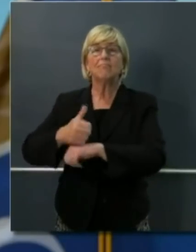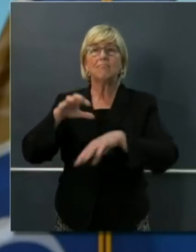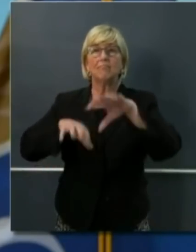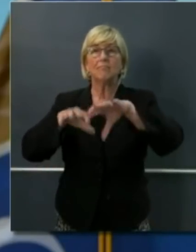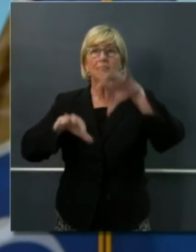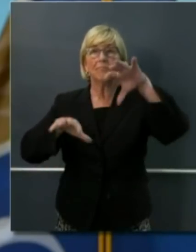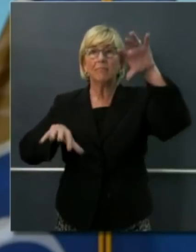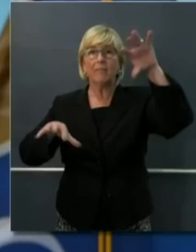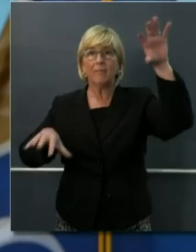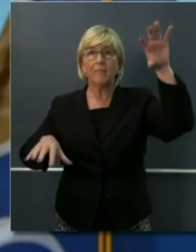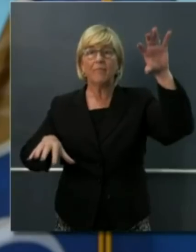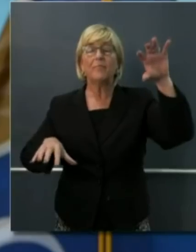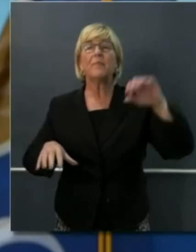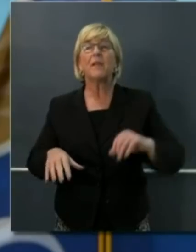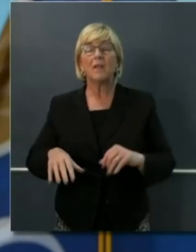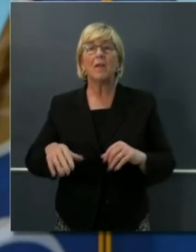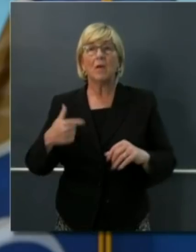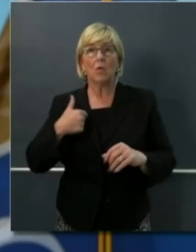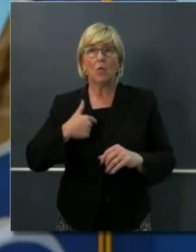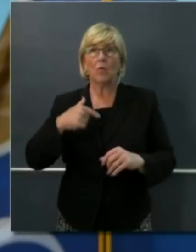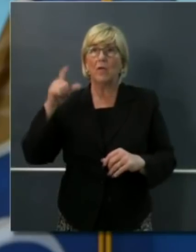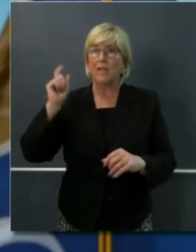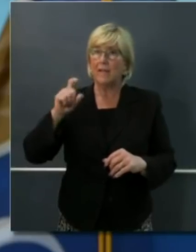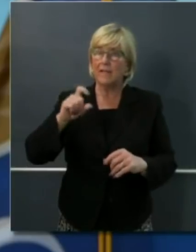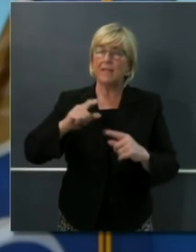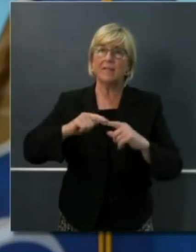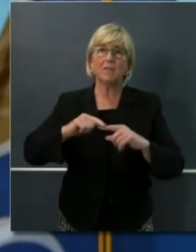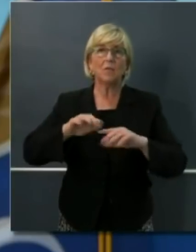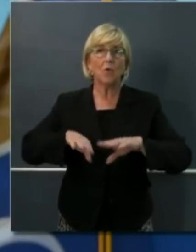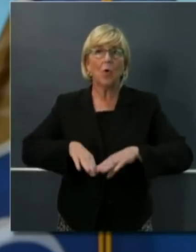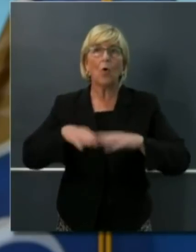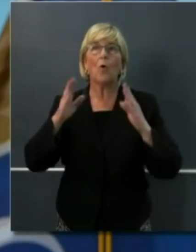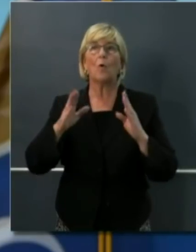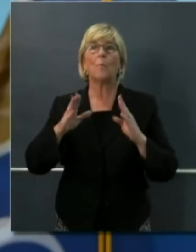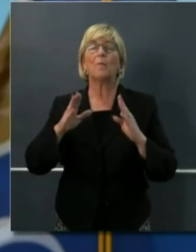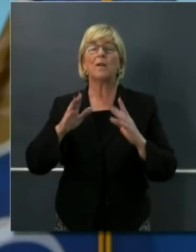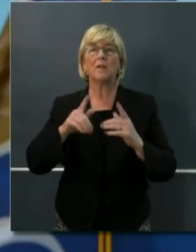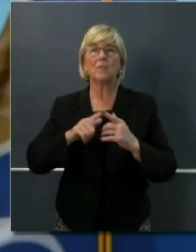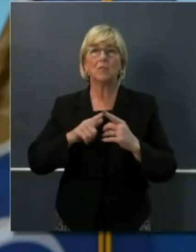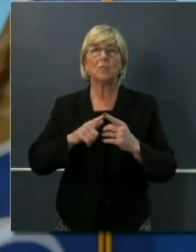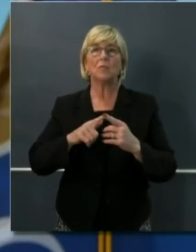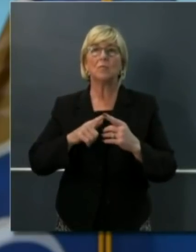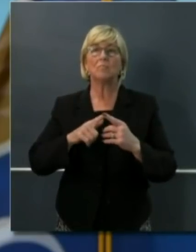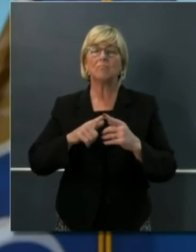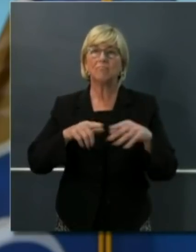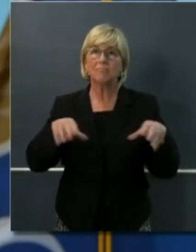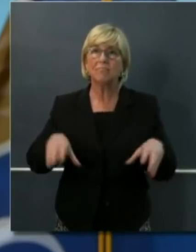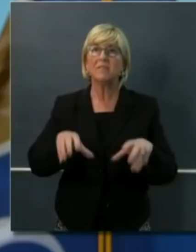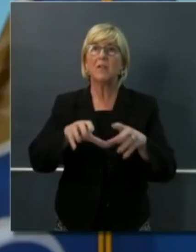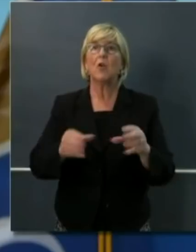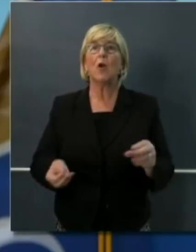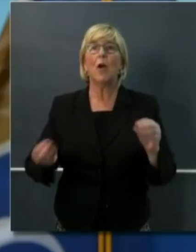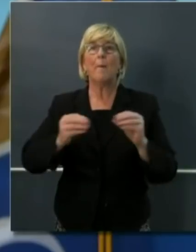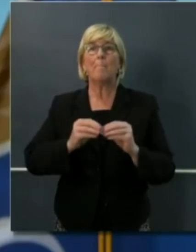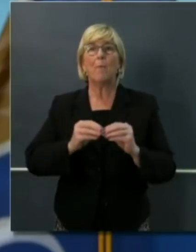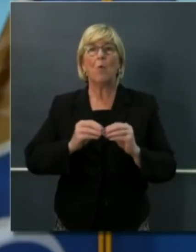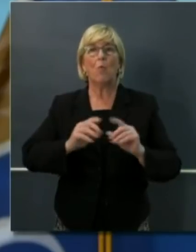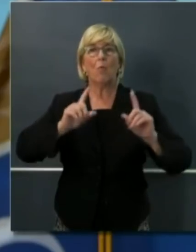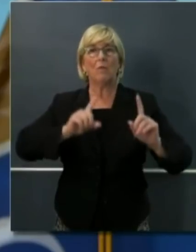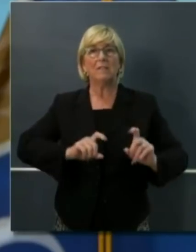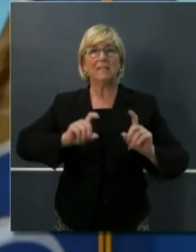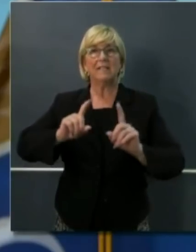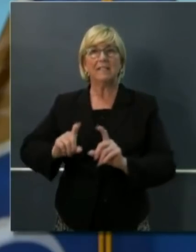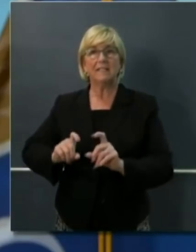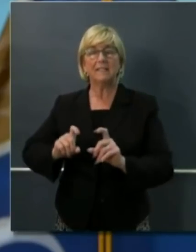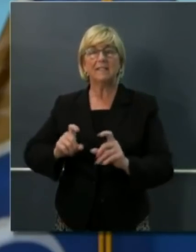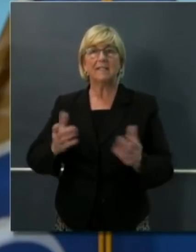of continuity that we need to ultimately advance our collective goals in this in this